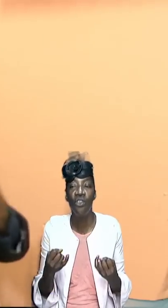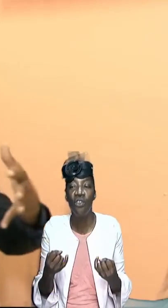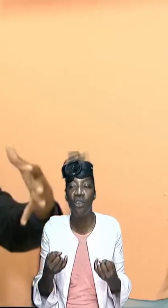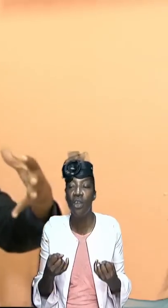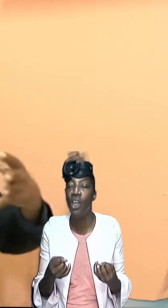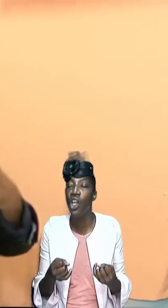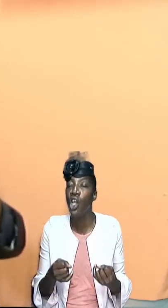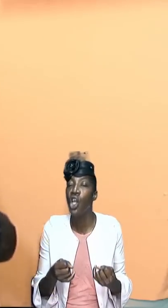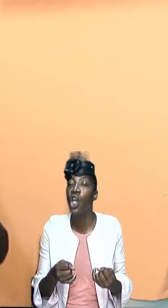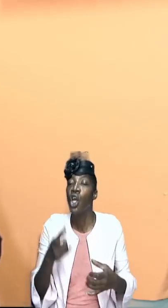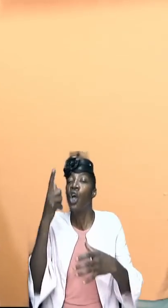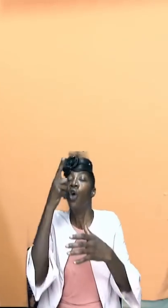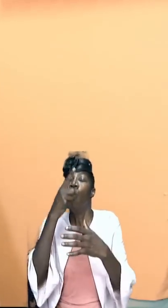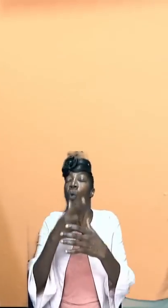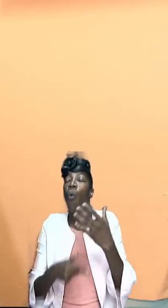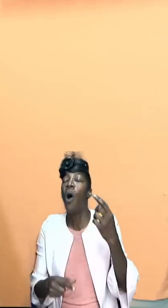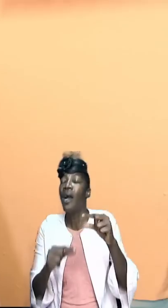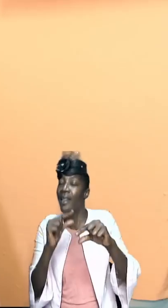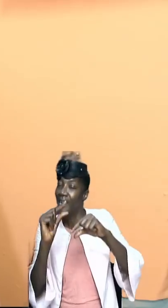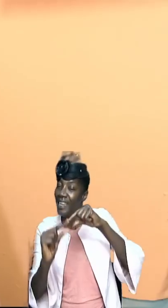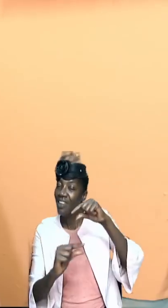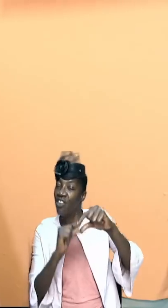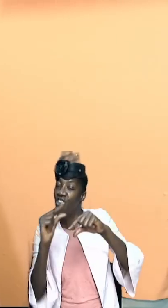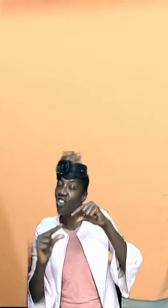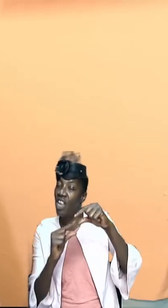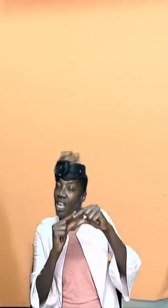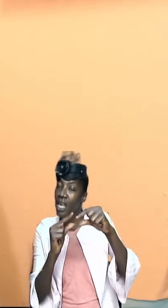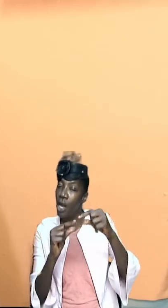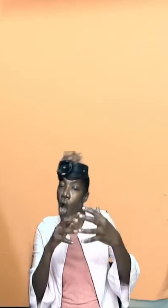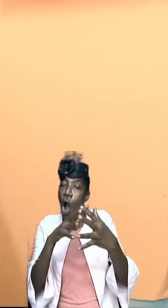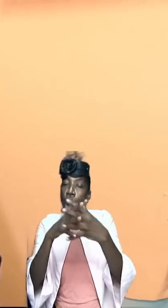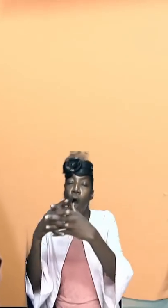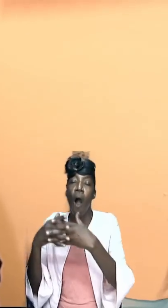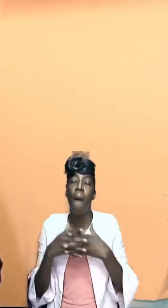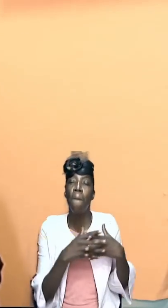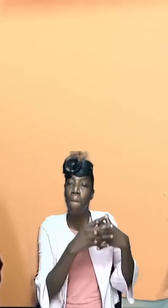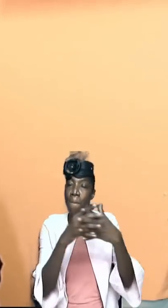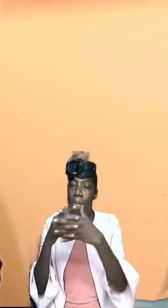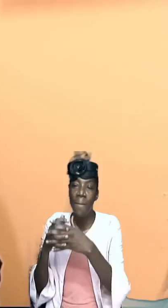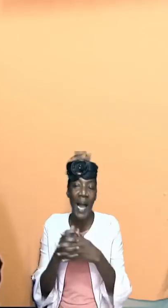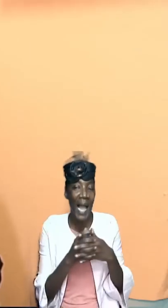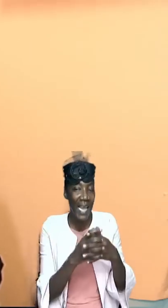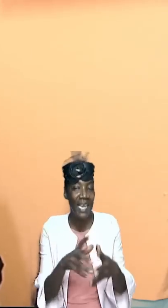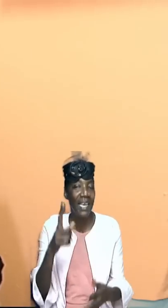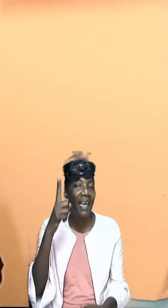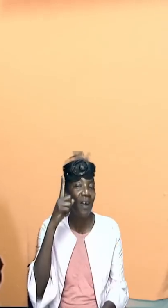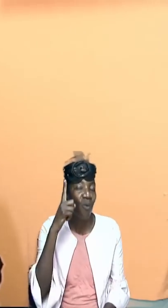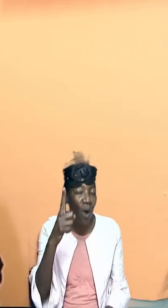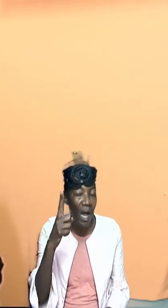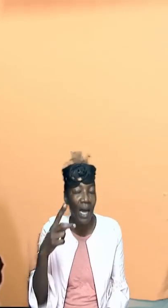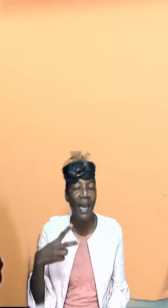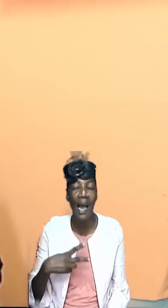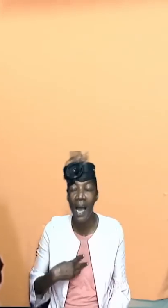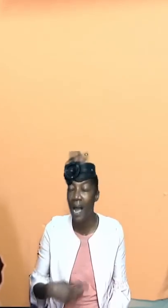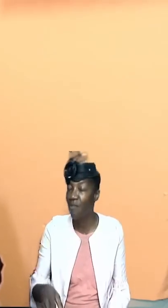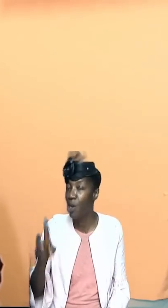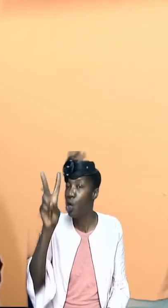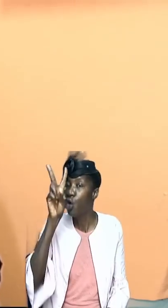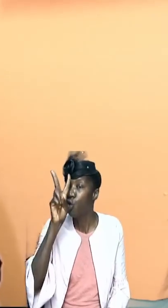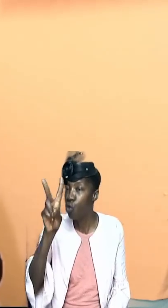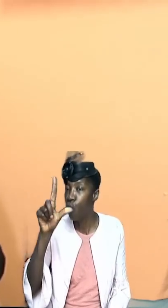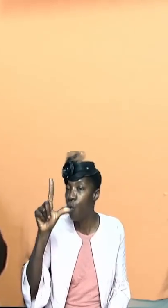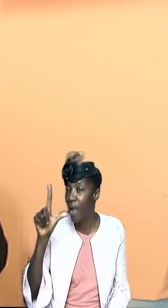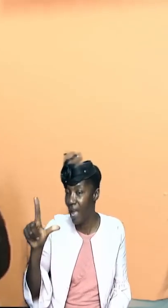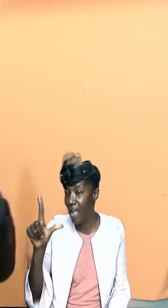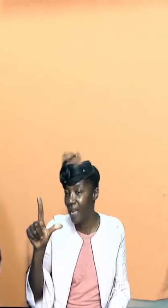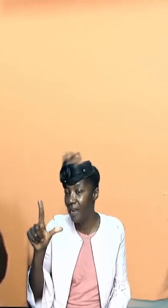which gene combined with which, you can have one that has two L genes,